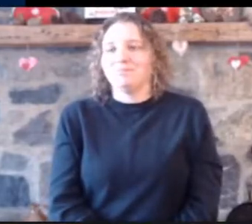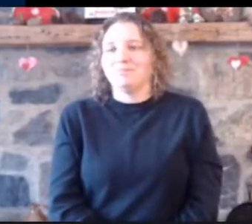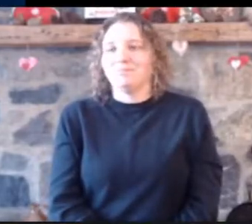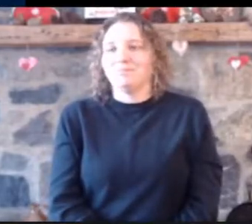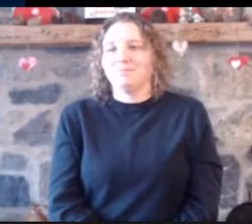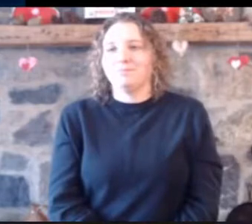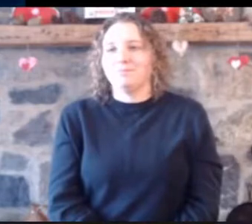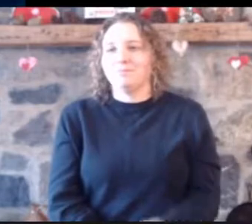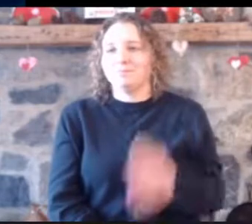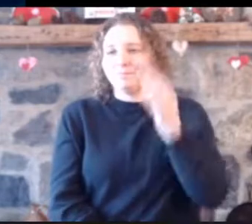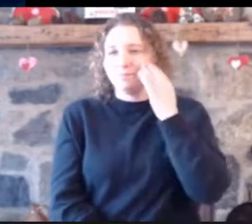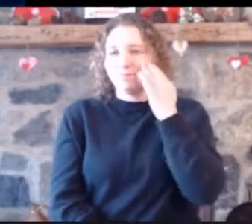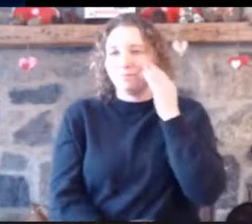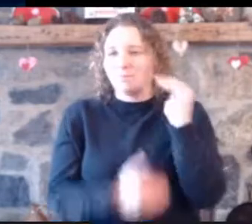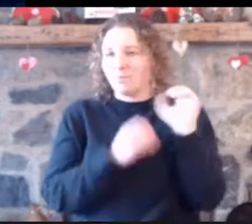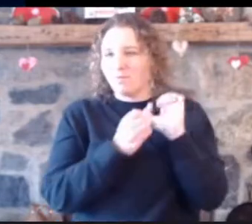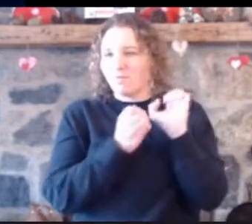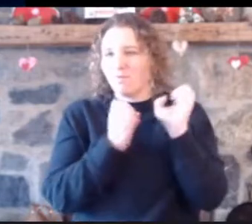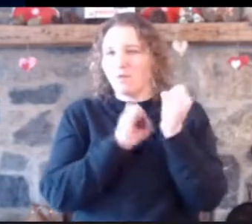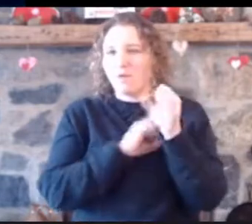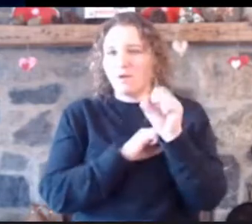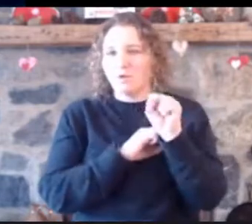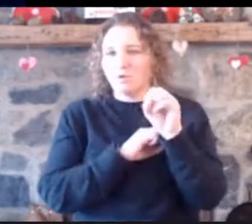You know what it takes to evolve sonar?